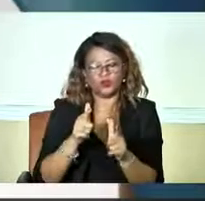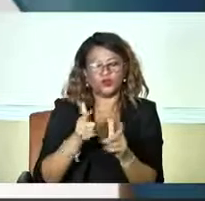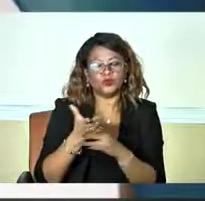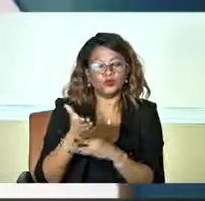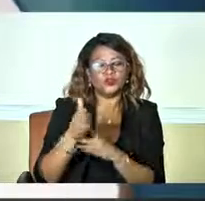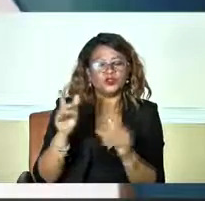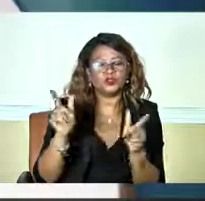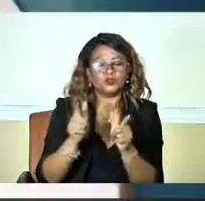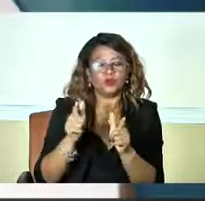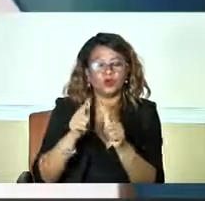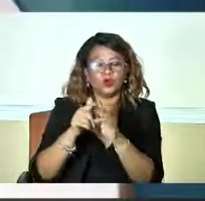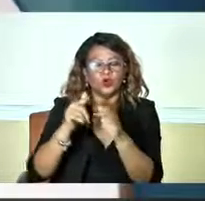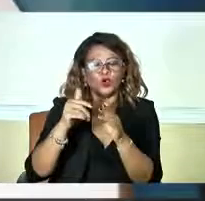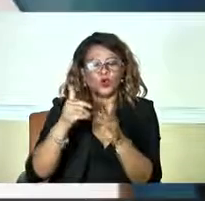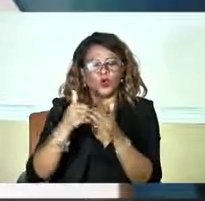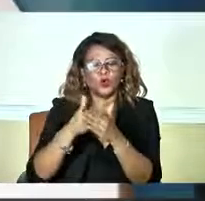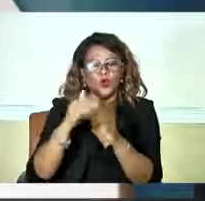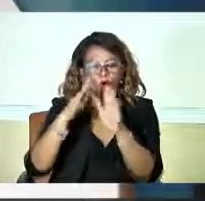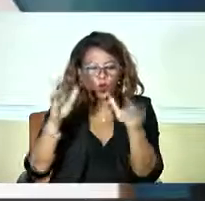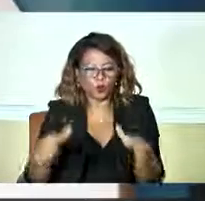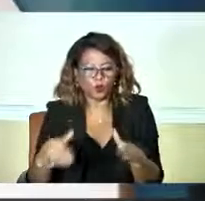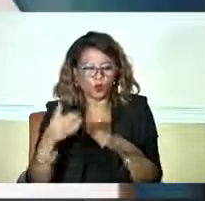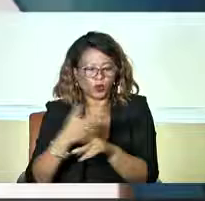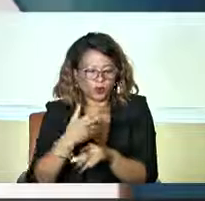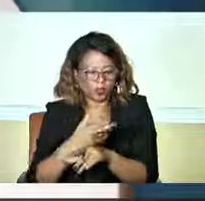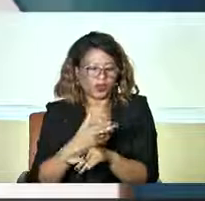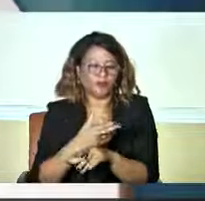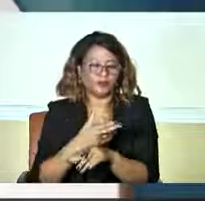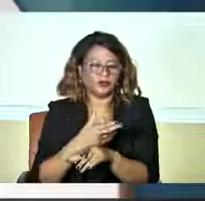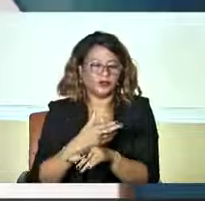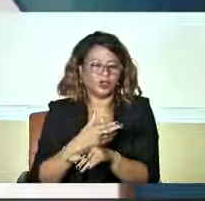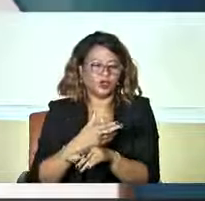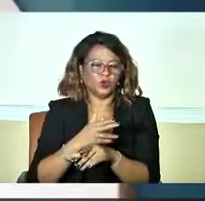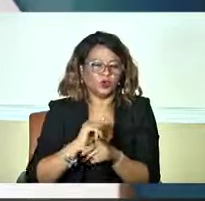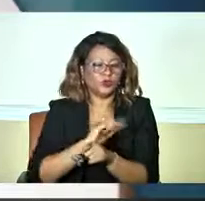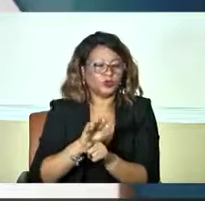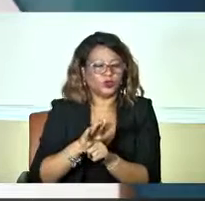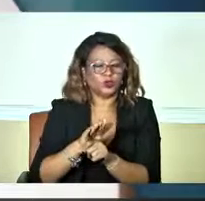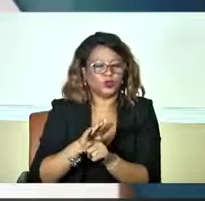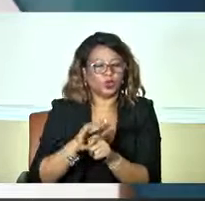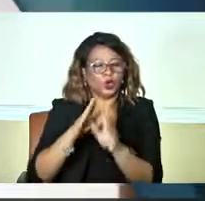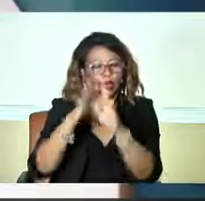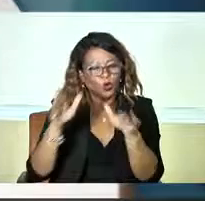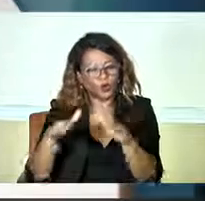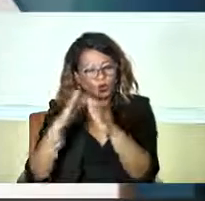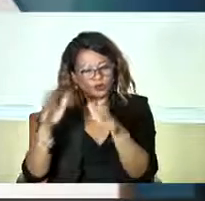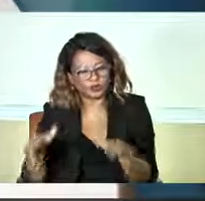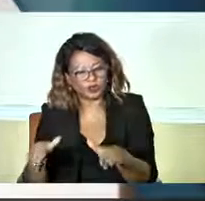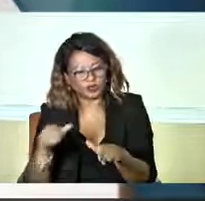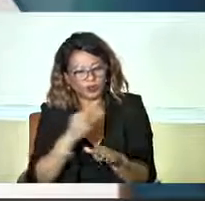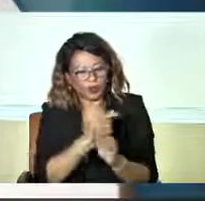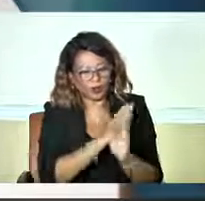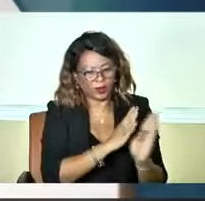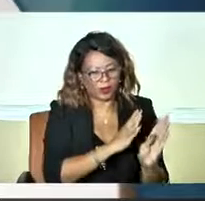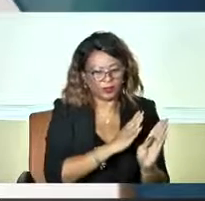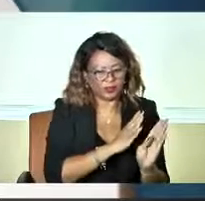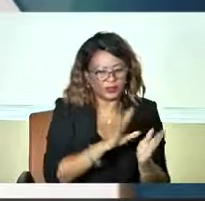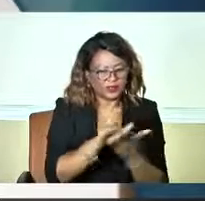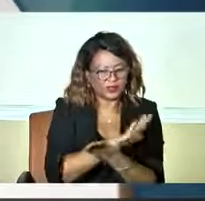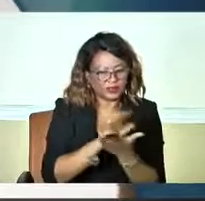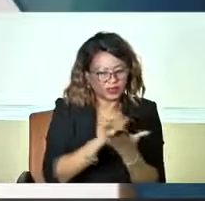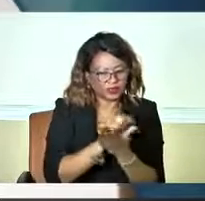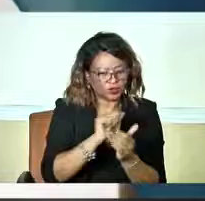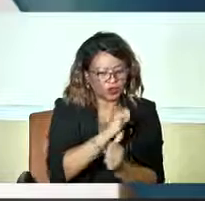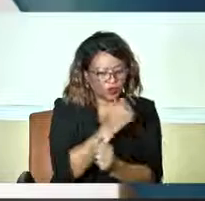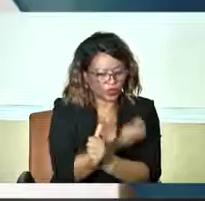Program, we are restoring hundreds of homes in Grand Bahama. The Disaster Reconstruction